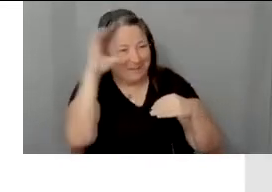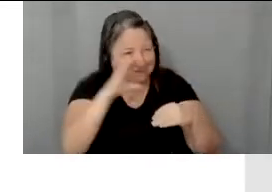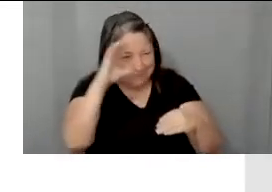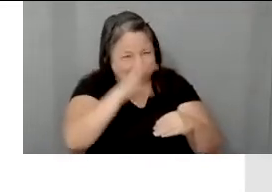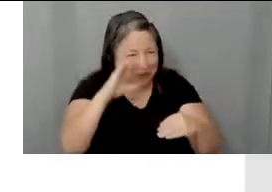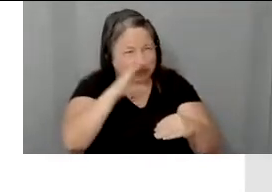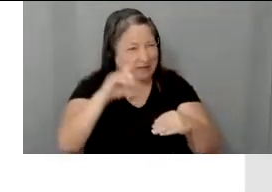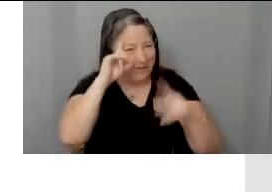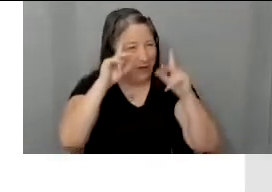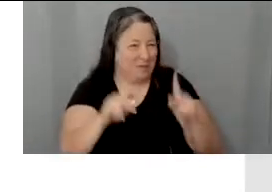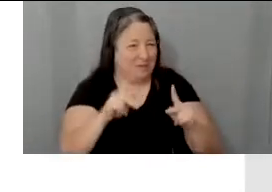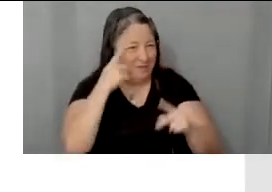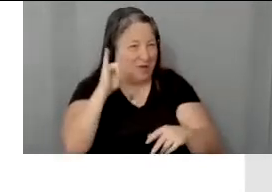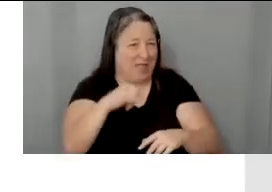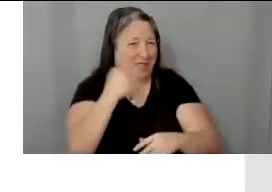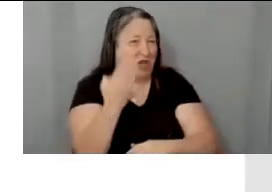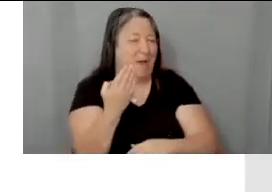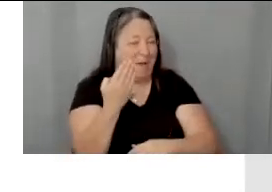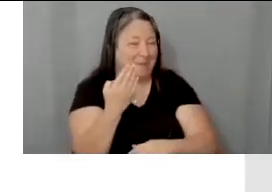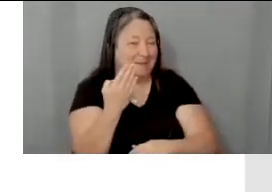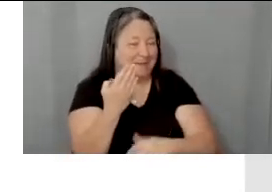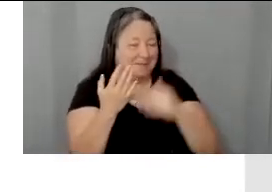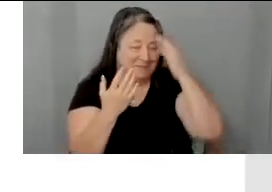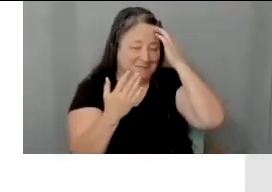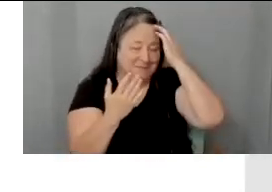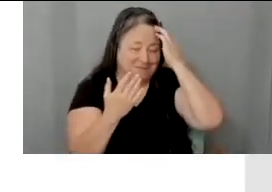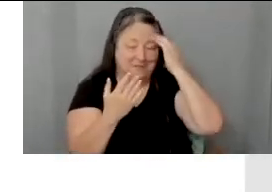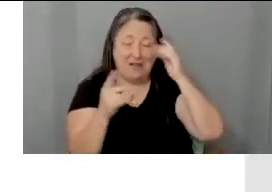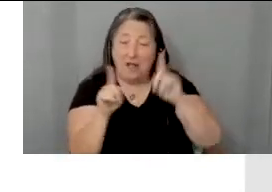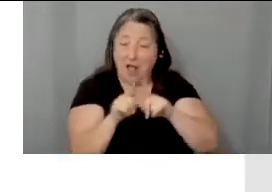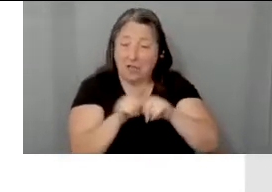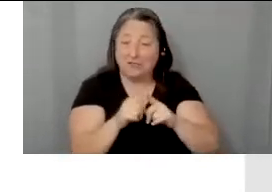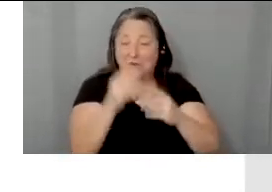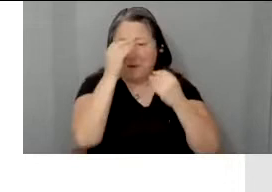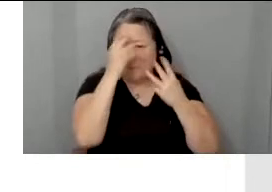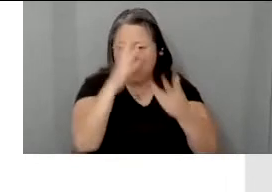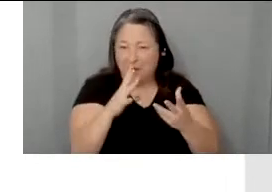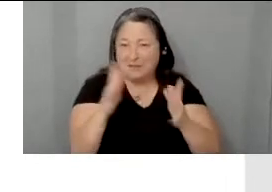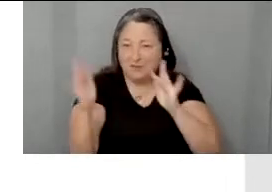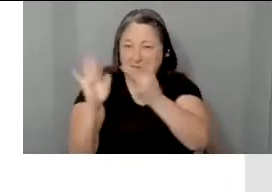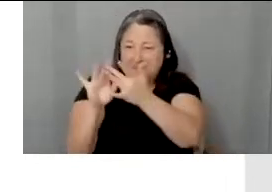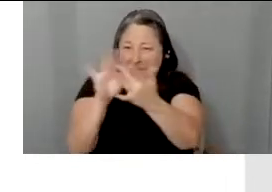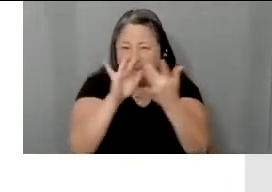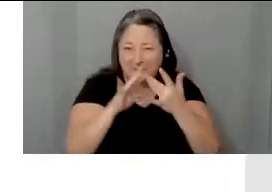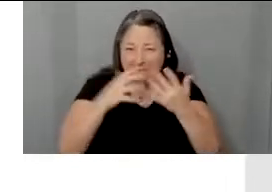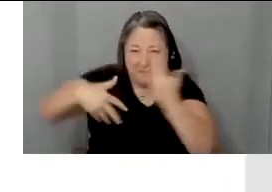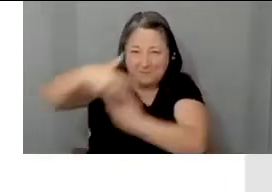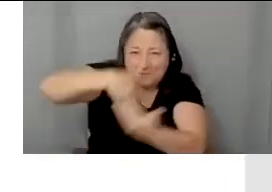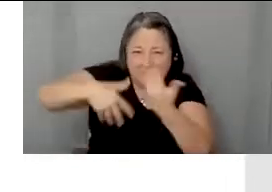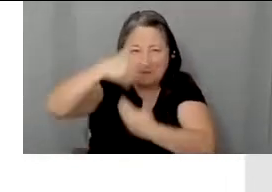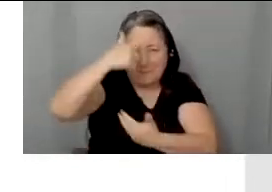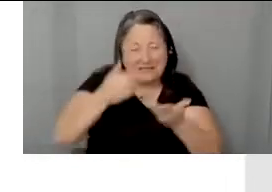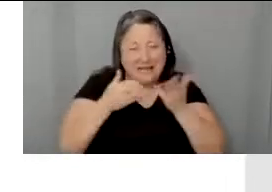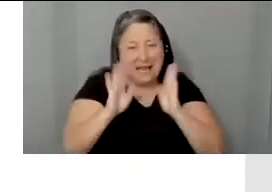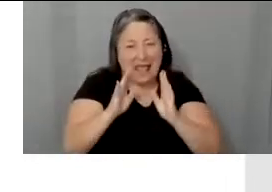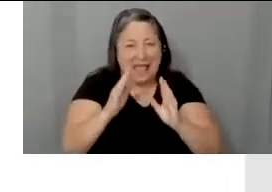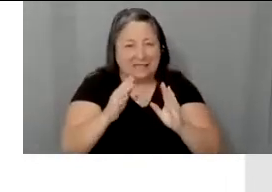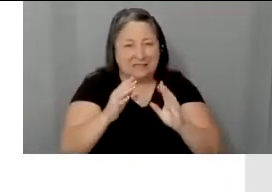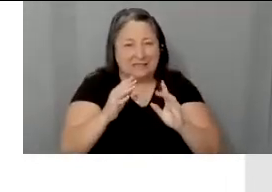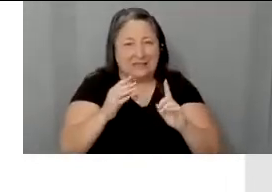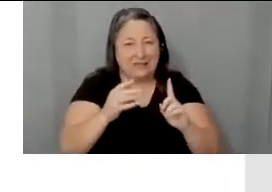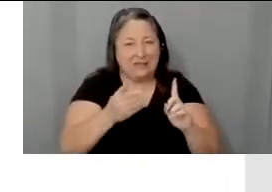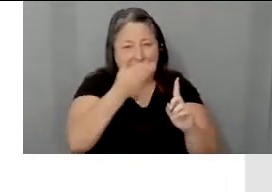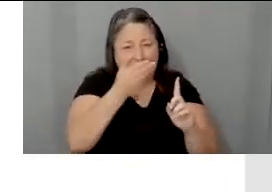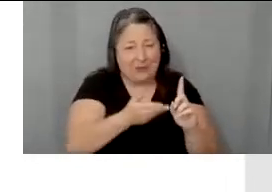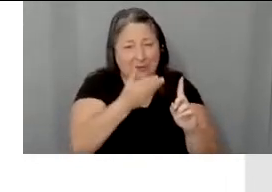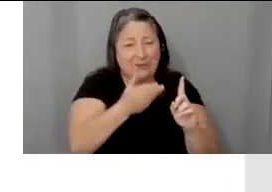position. It's also important because it really allows you to